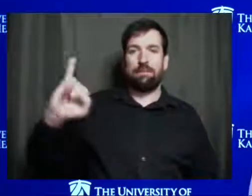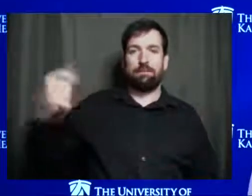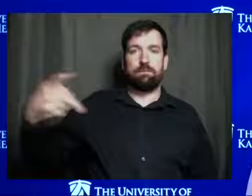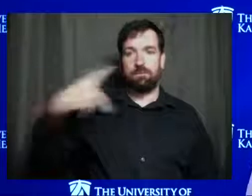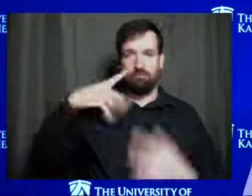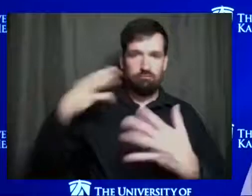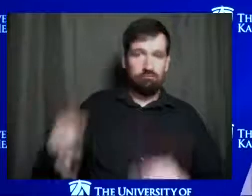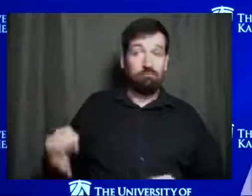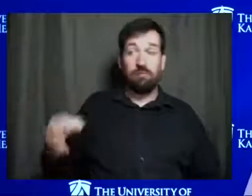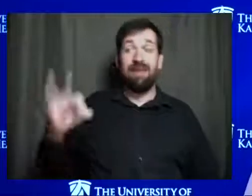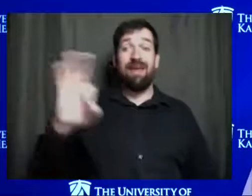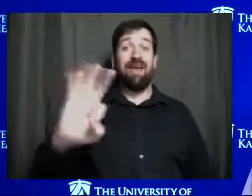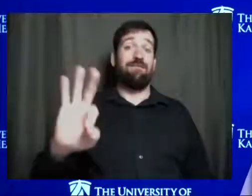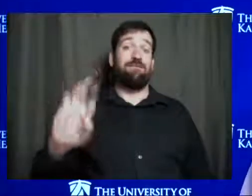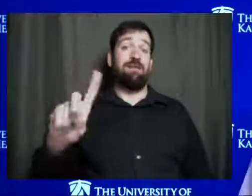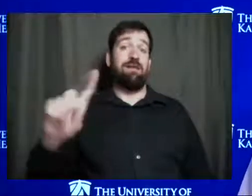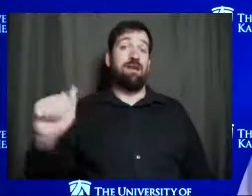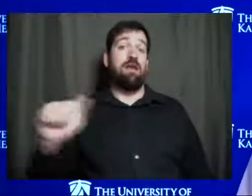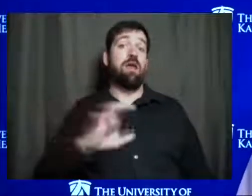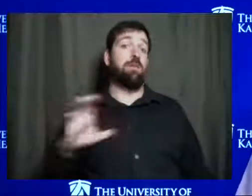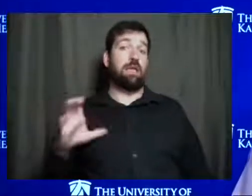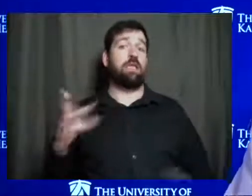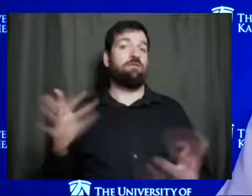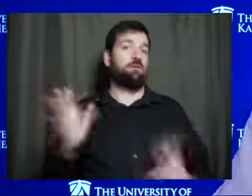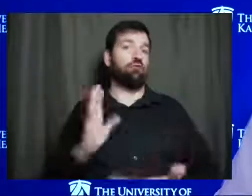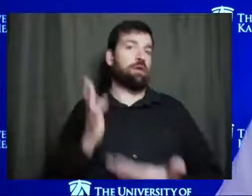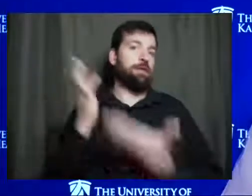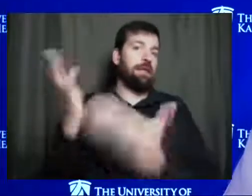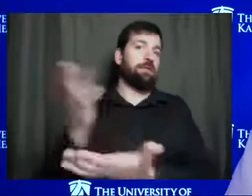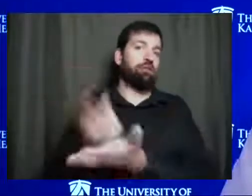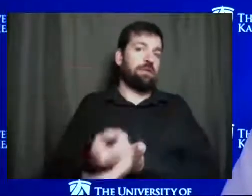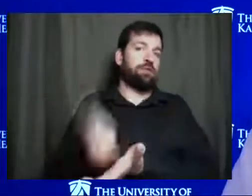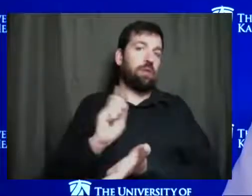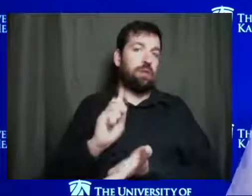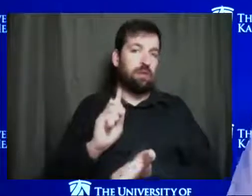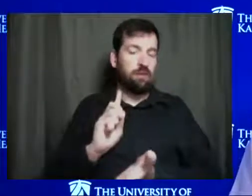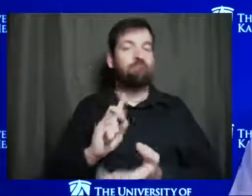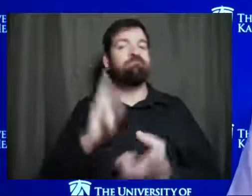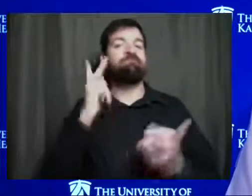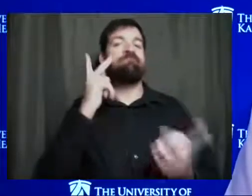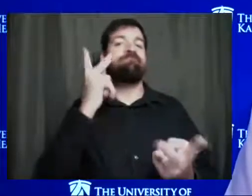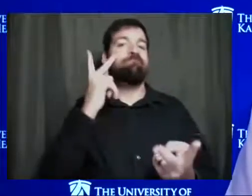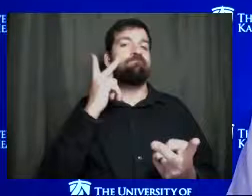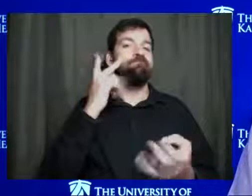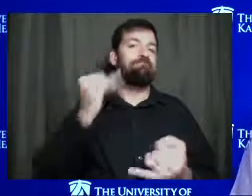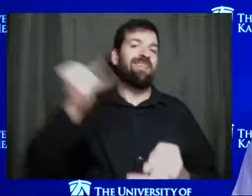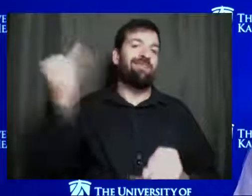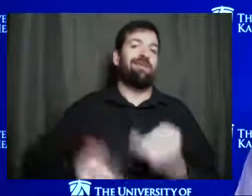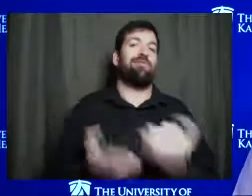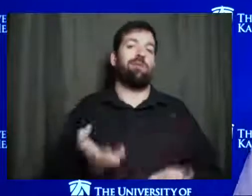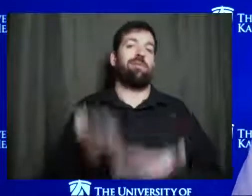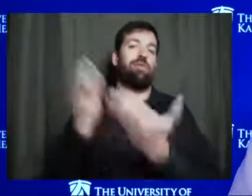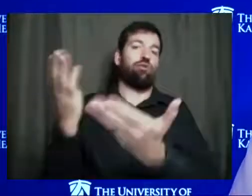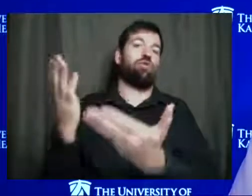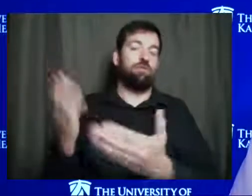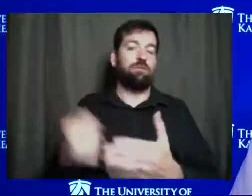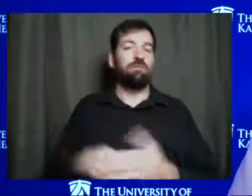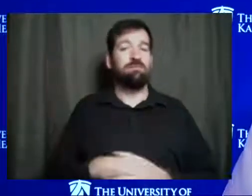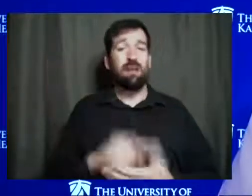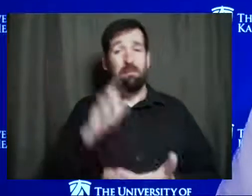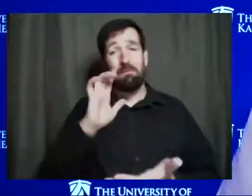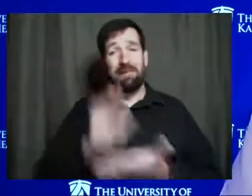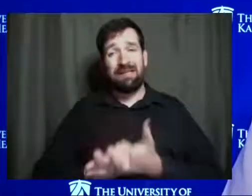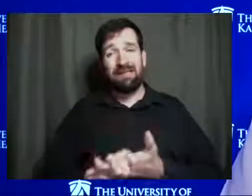FDA committee made their recommendations last week. We'll see what the final recommendations are for ACIP. I believe it's really going to be